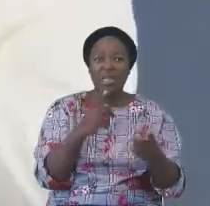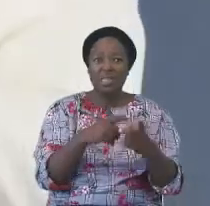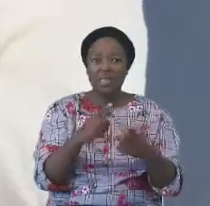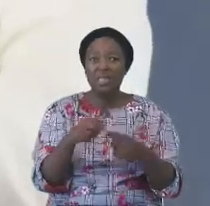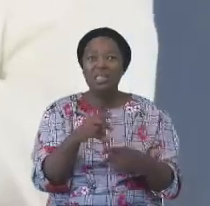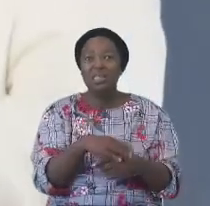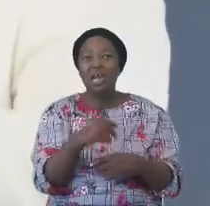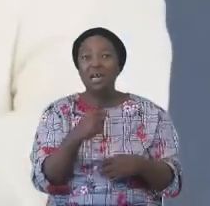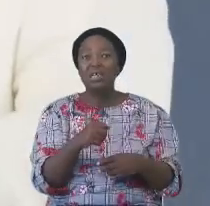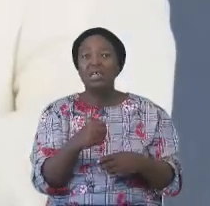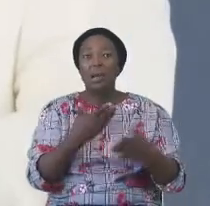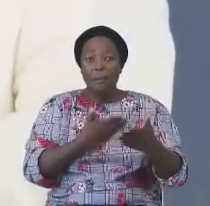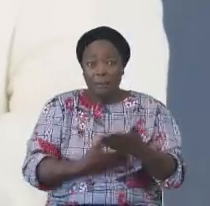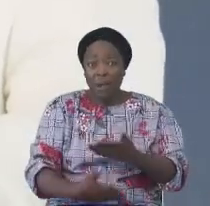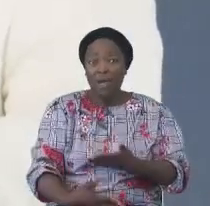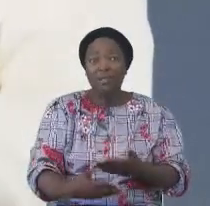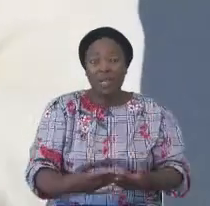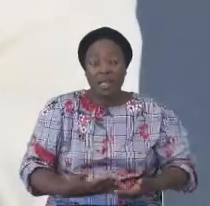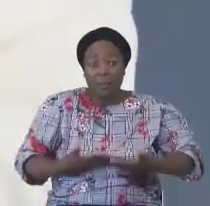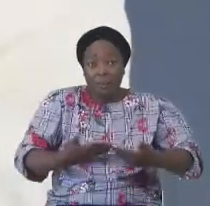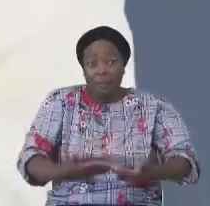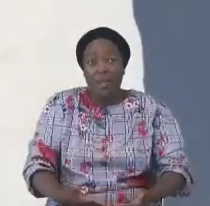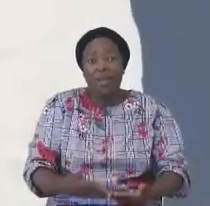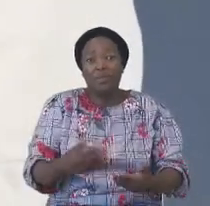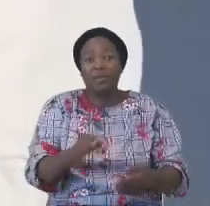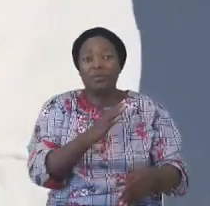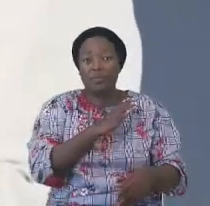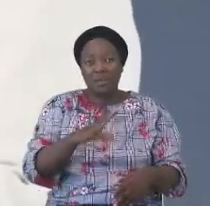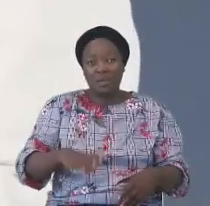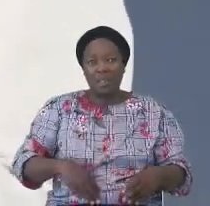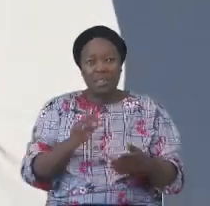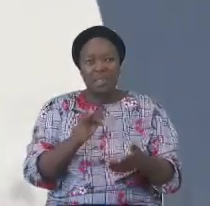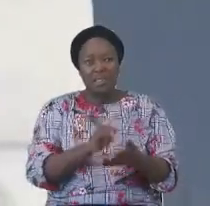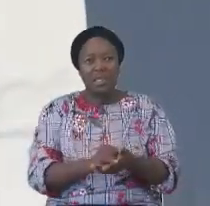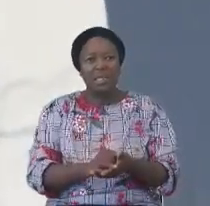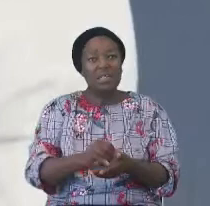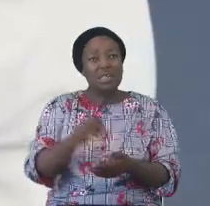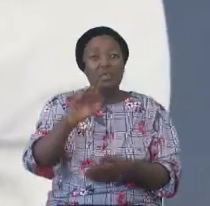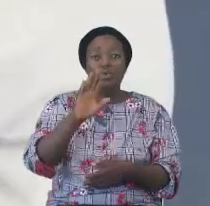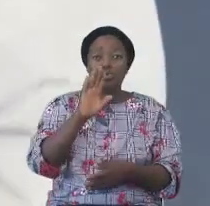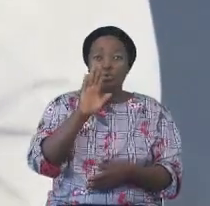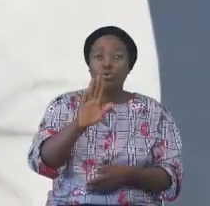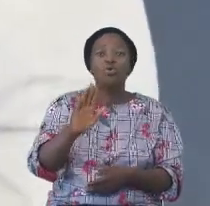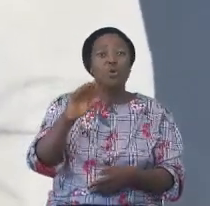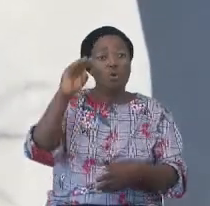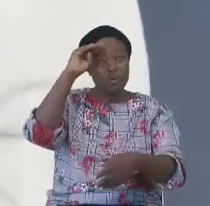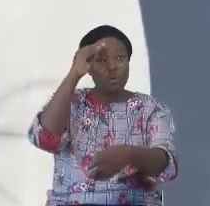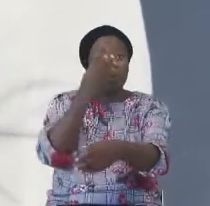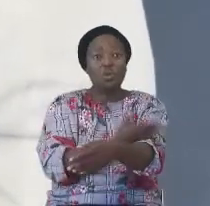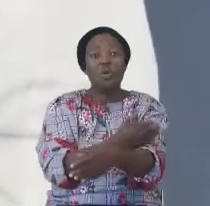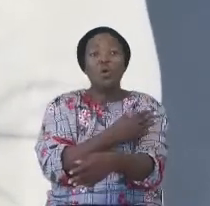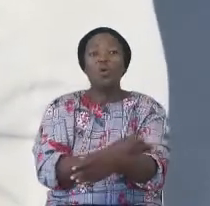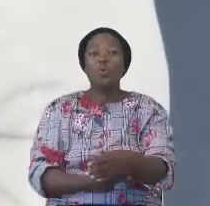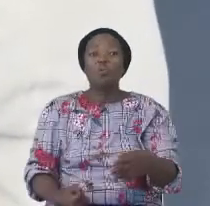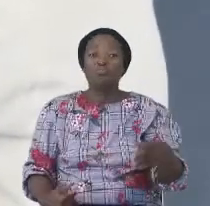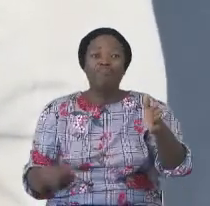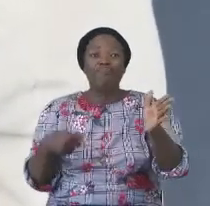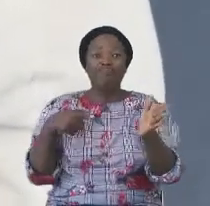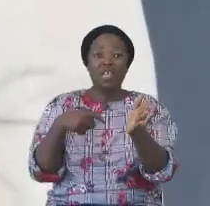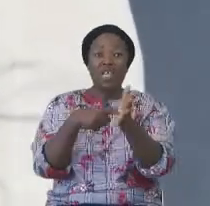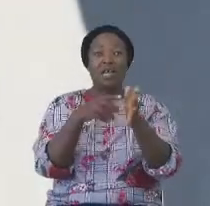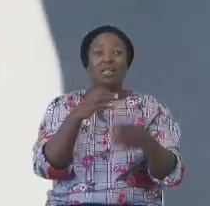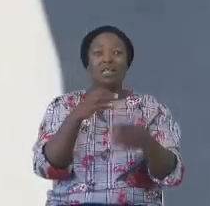mother had been told at the birth of Christ that a sword, a